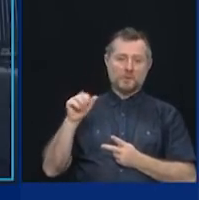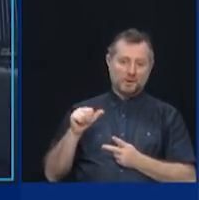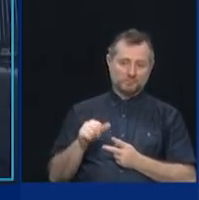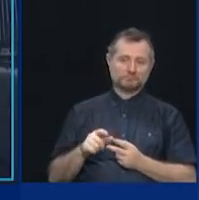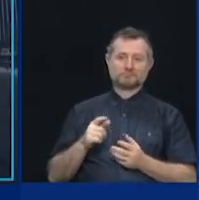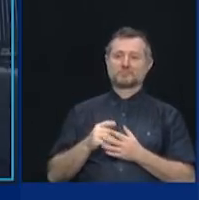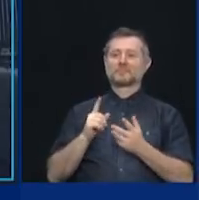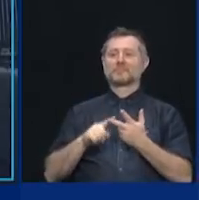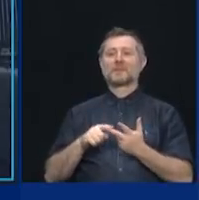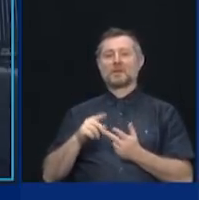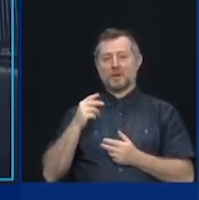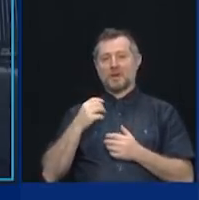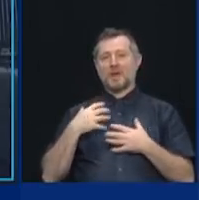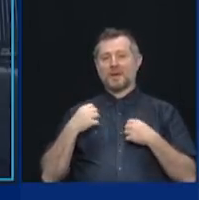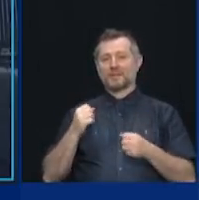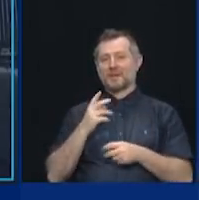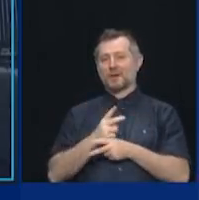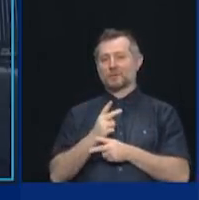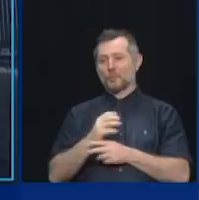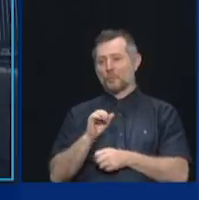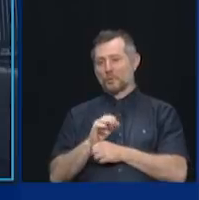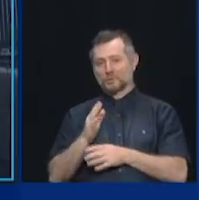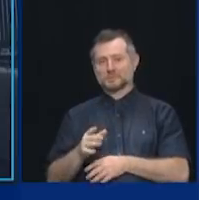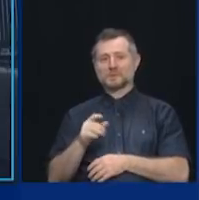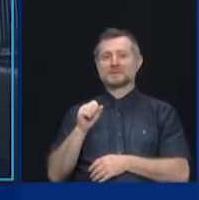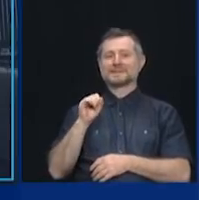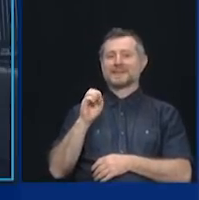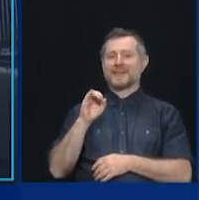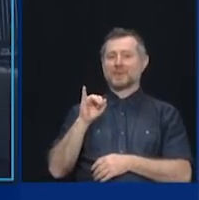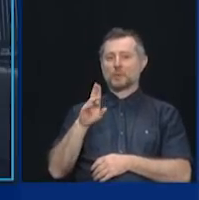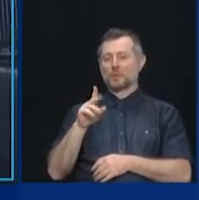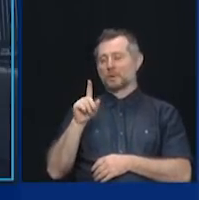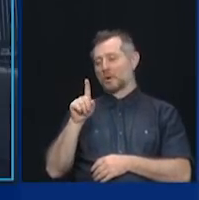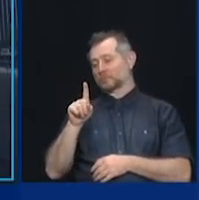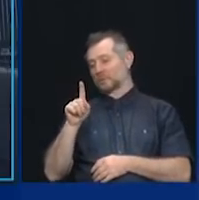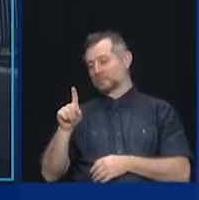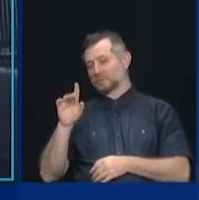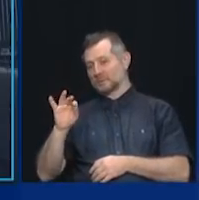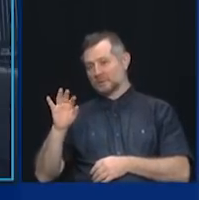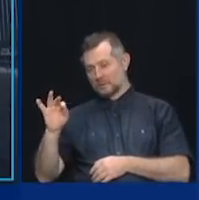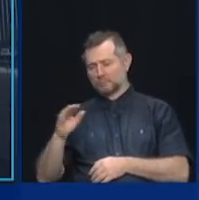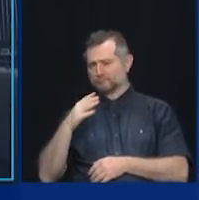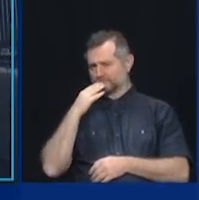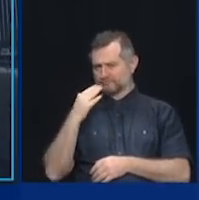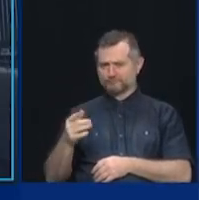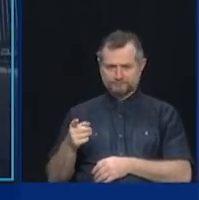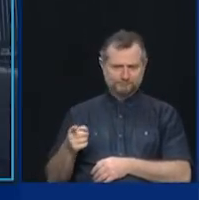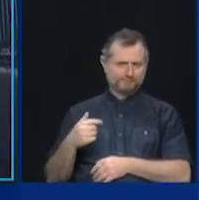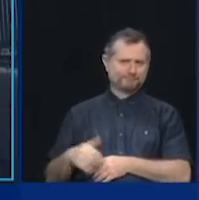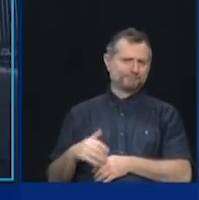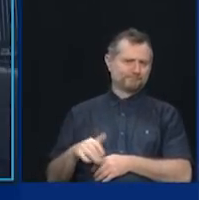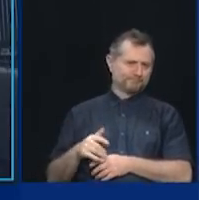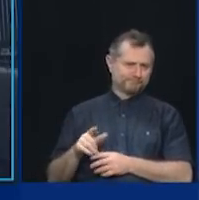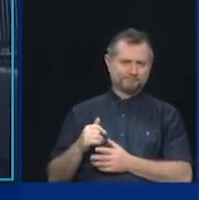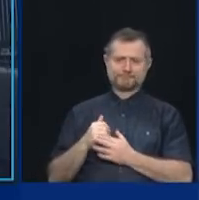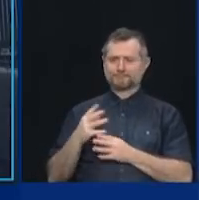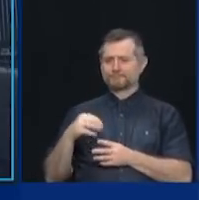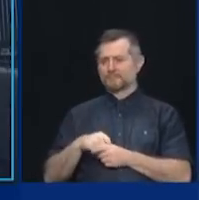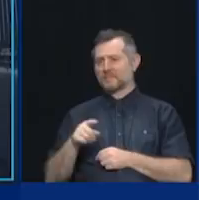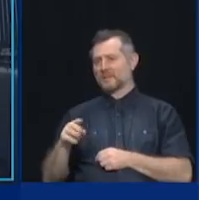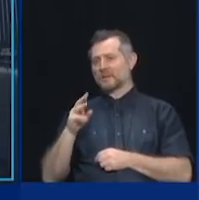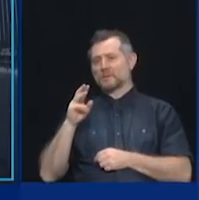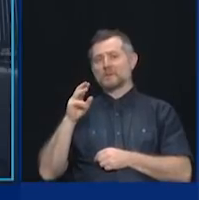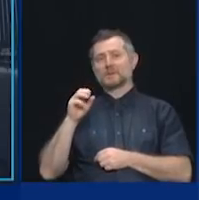healthcare workers and 1199. We want to thank 1199 and CWA